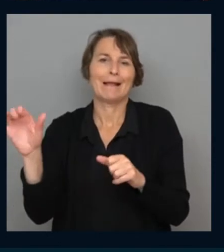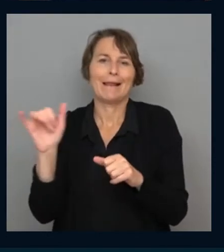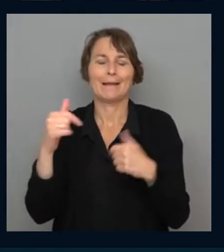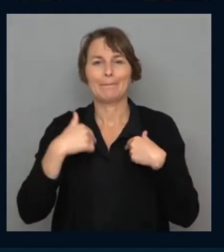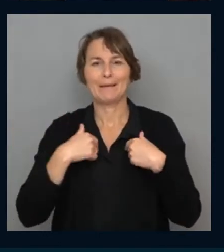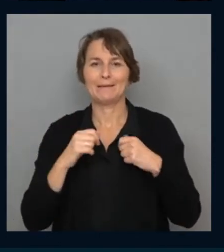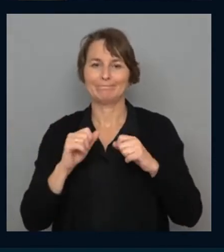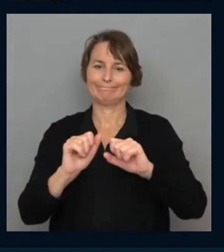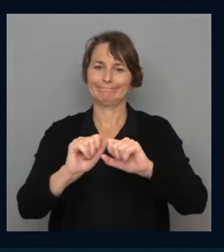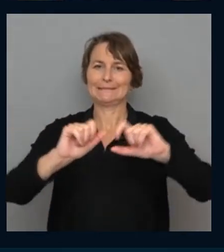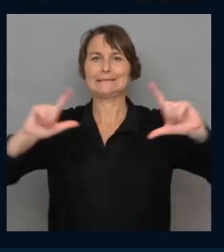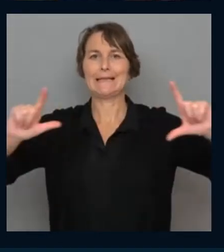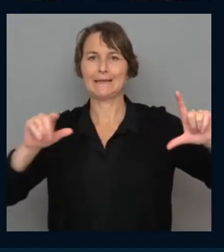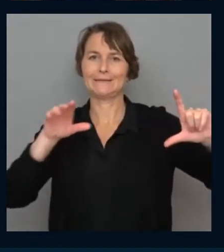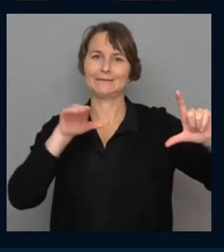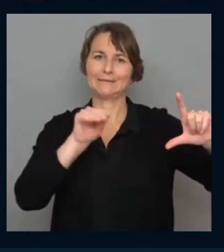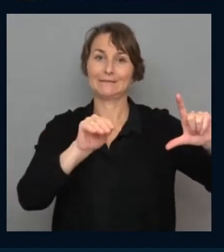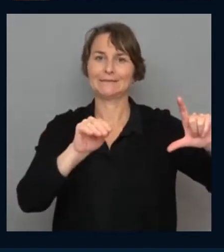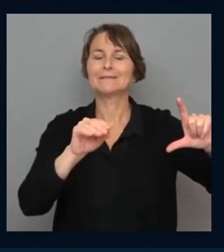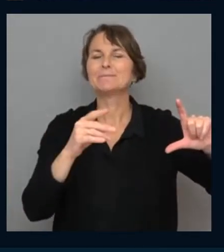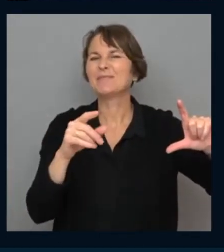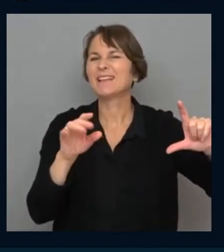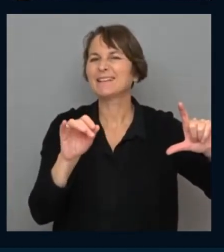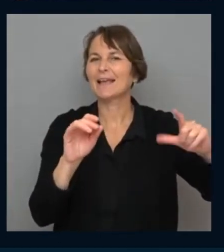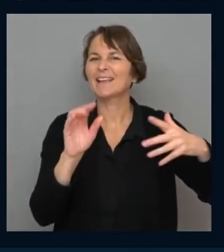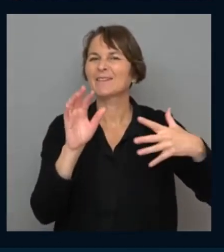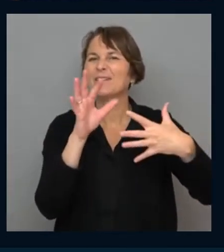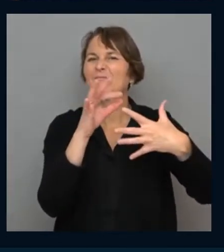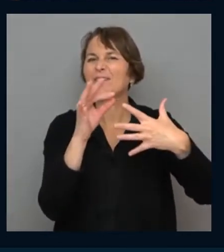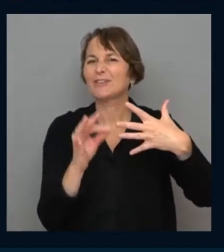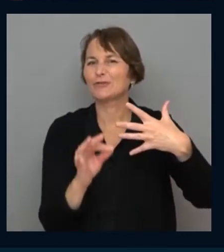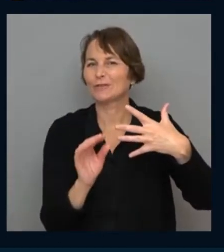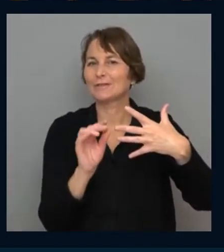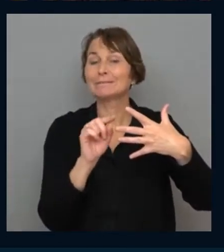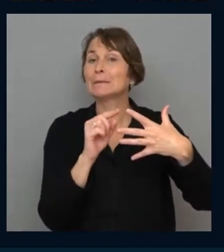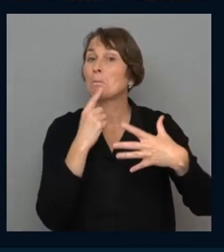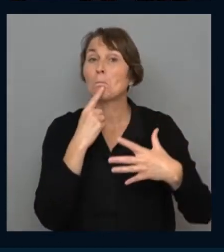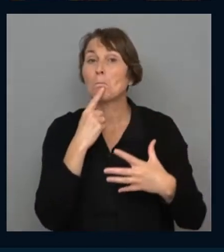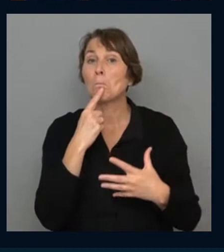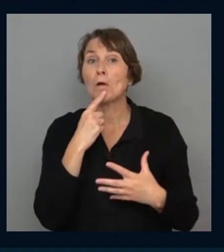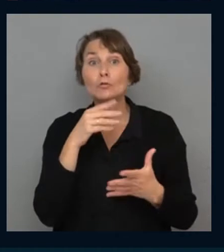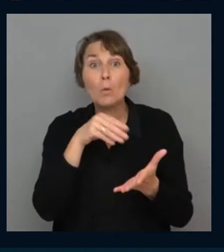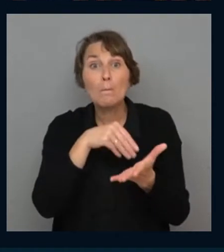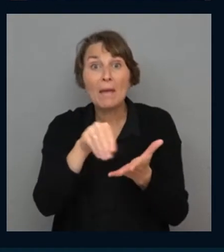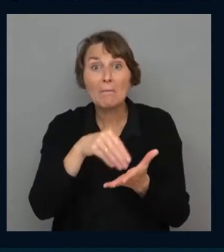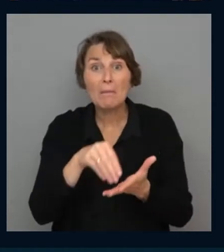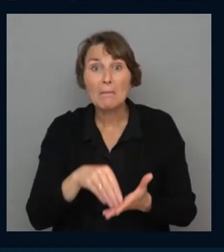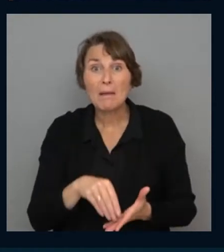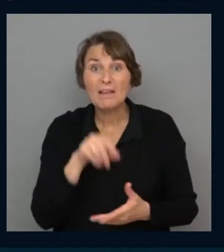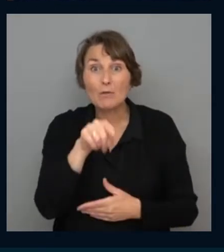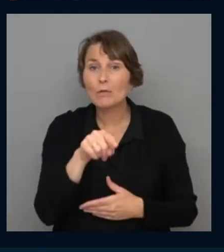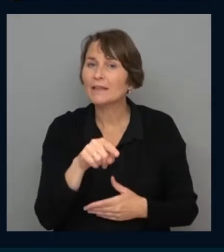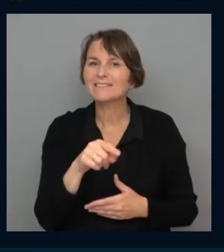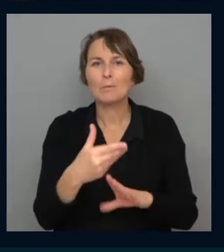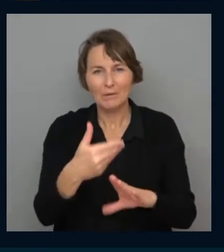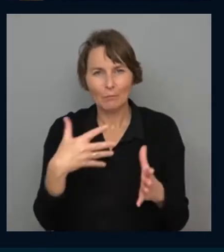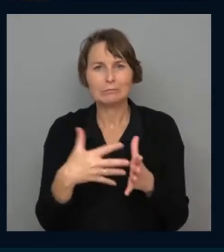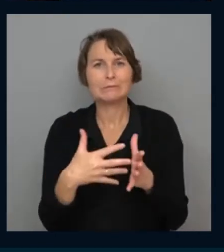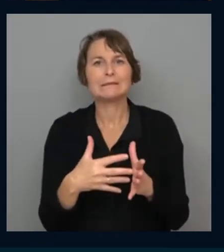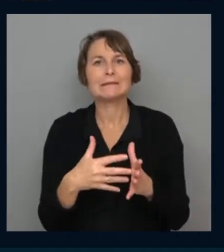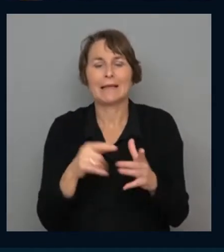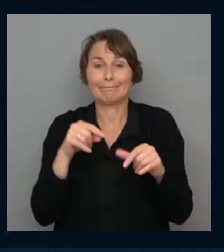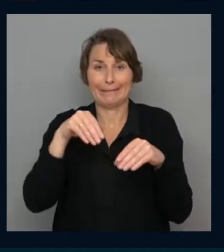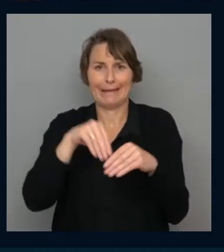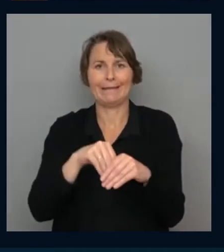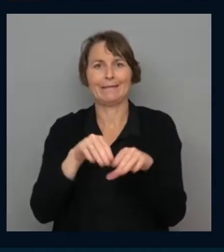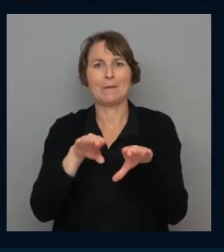built in as a feature. It's included in the cost. I don't pay any extra for it. It's just an enablement tool built into the platform. So